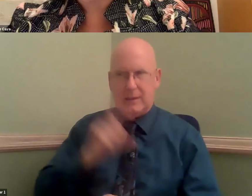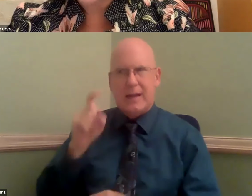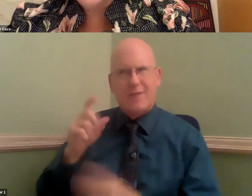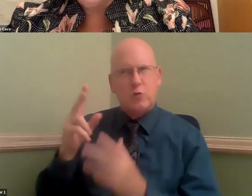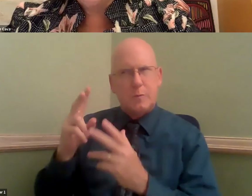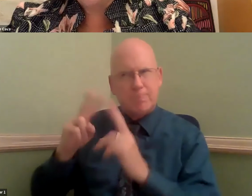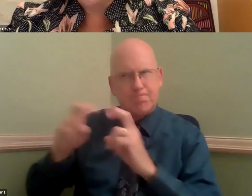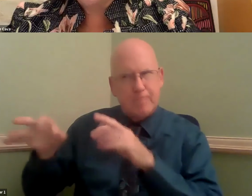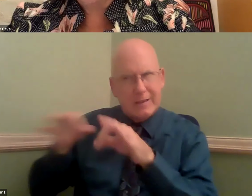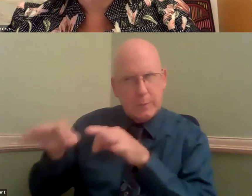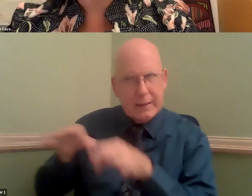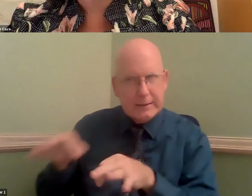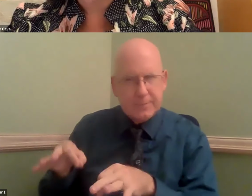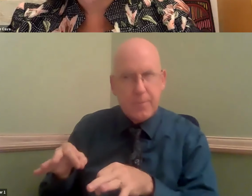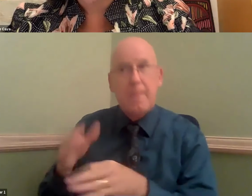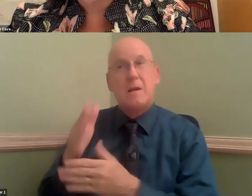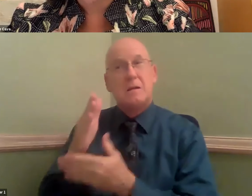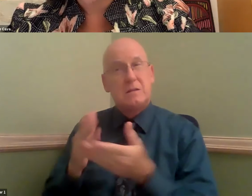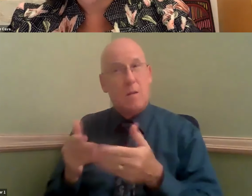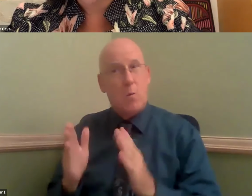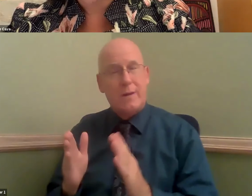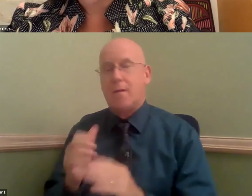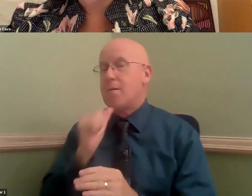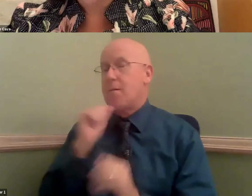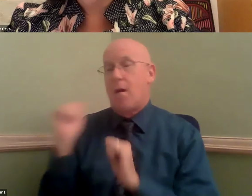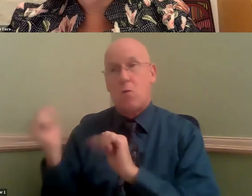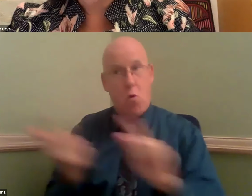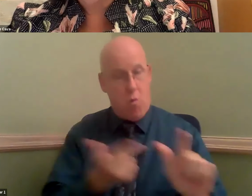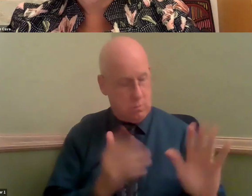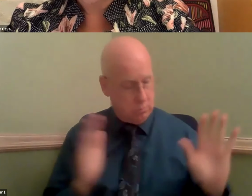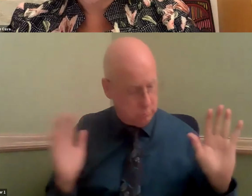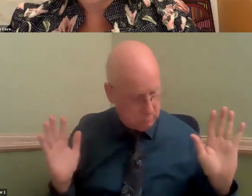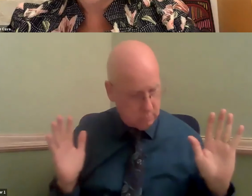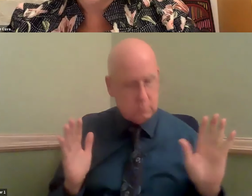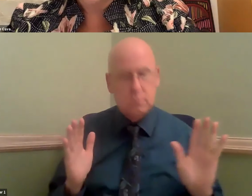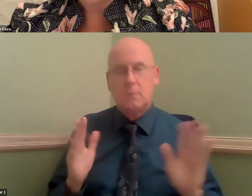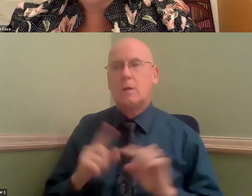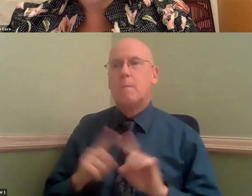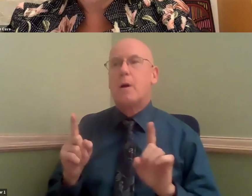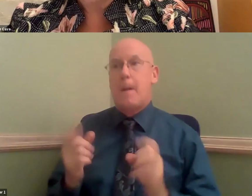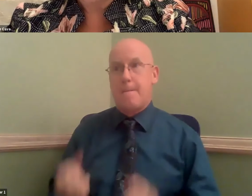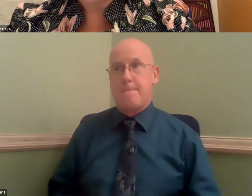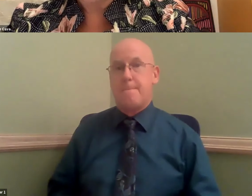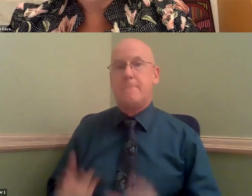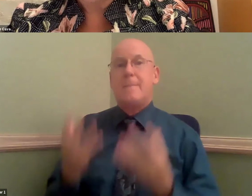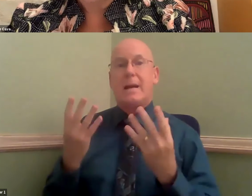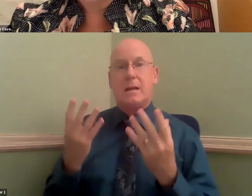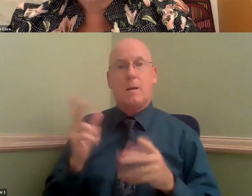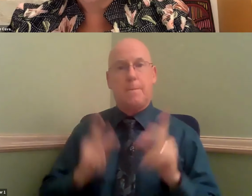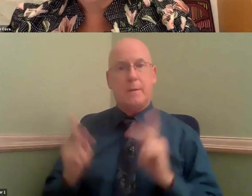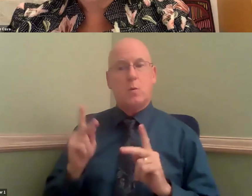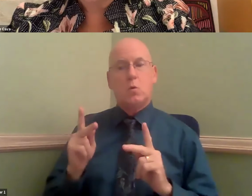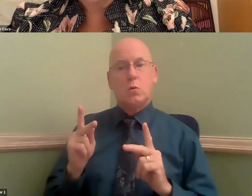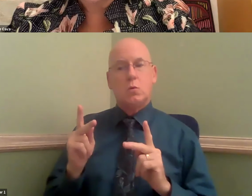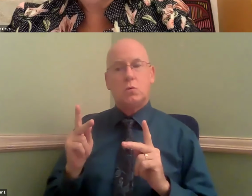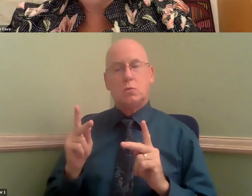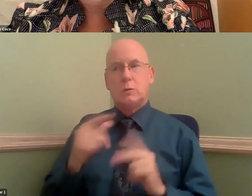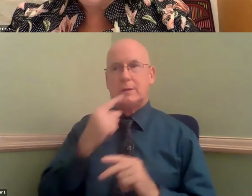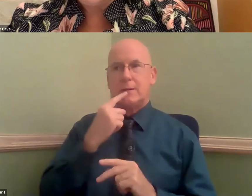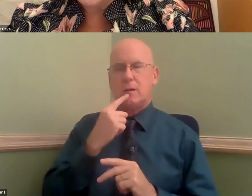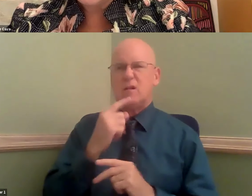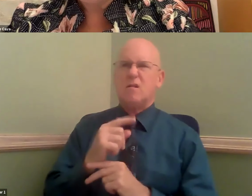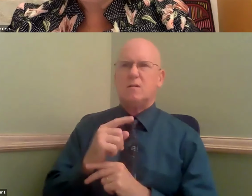people, because it, in some ways, now not for all, I can't speak for everyone, but for many of the people who are saying